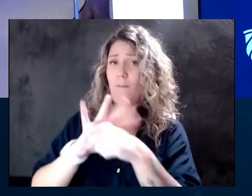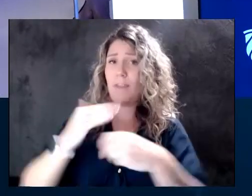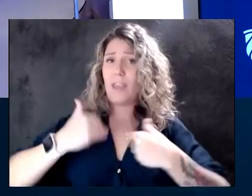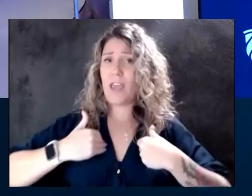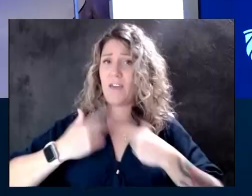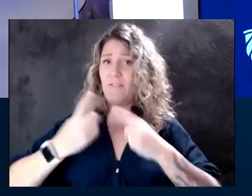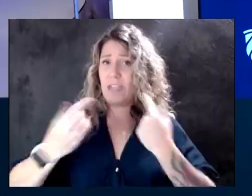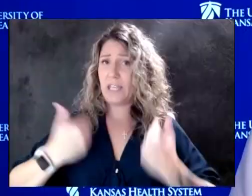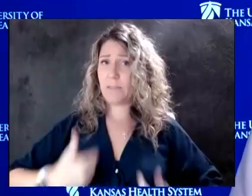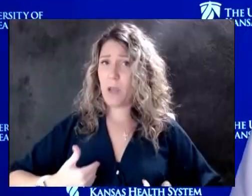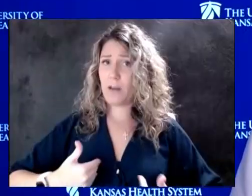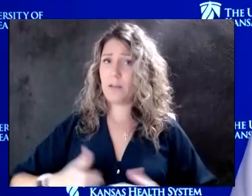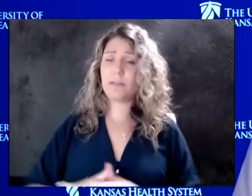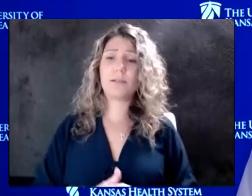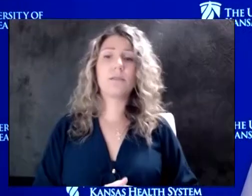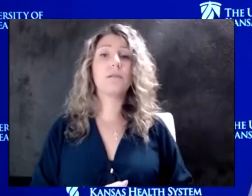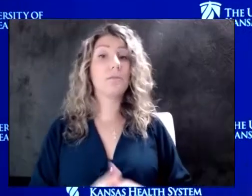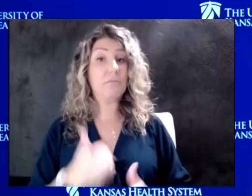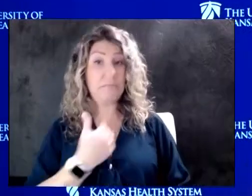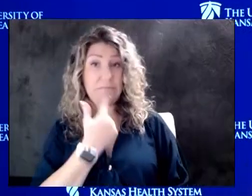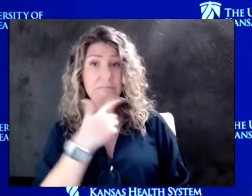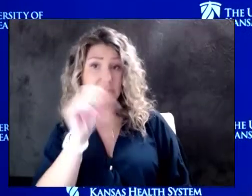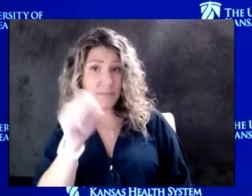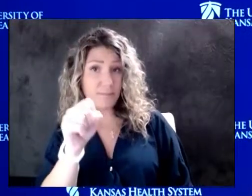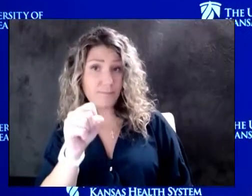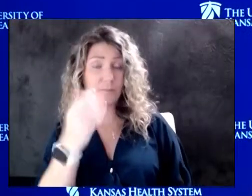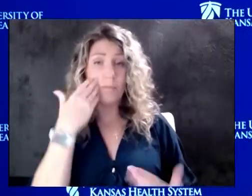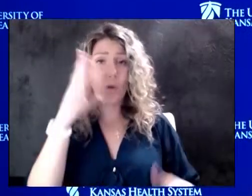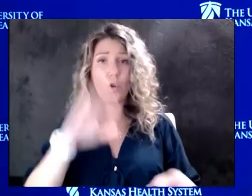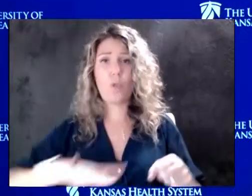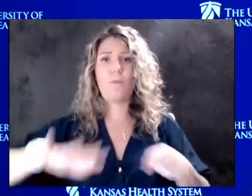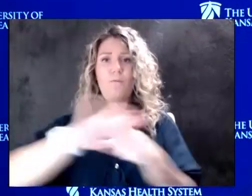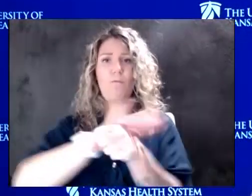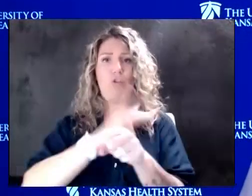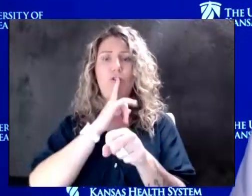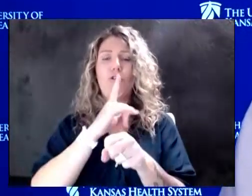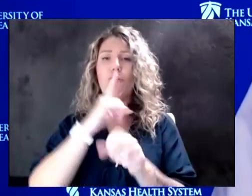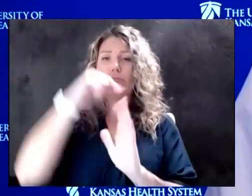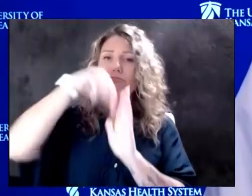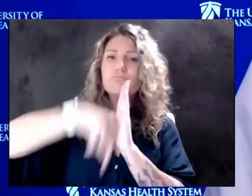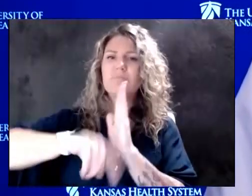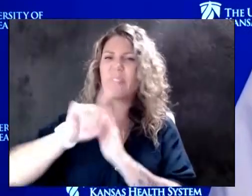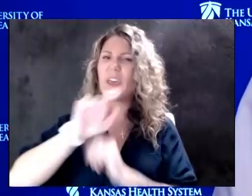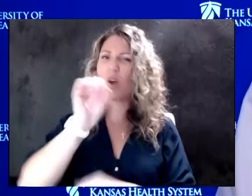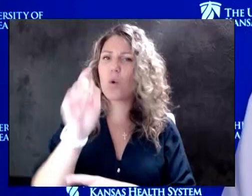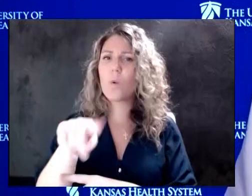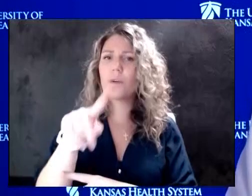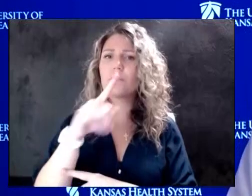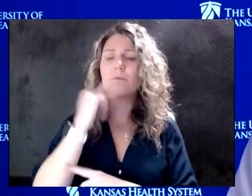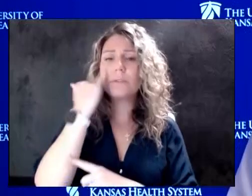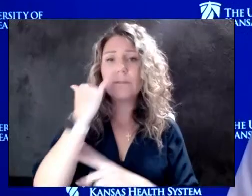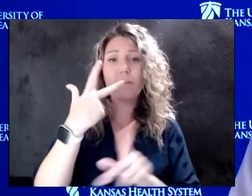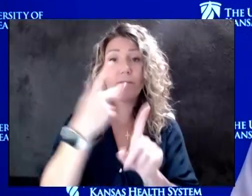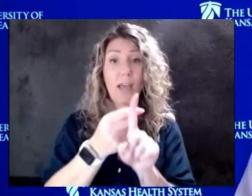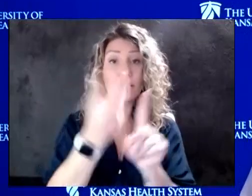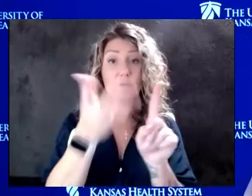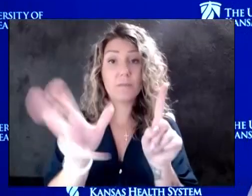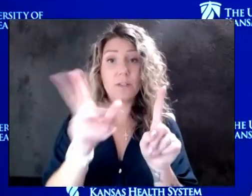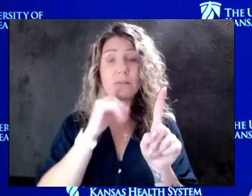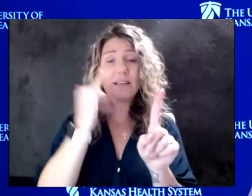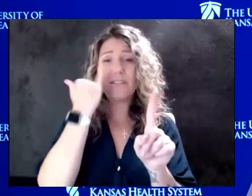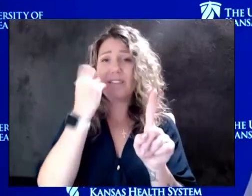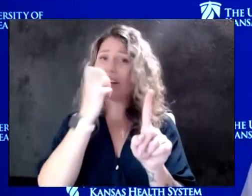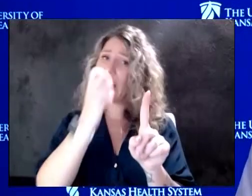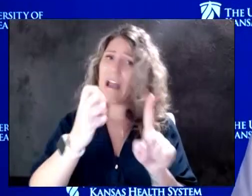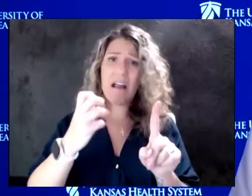I would say yes. Yeah. I mean, I don't know the full extent of that question. So if you're vaccinated, again, if you are not in that immunosuppressed